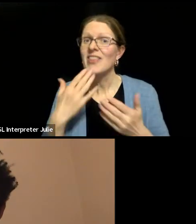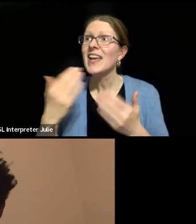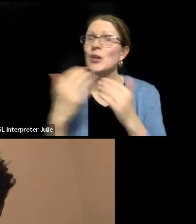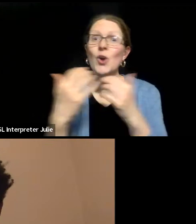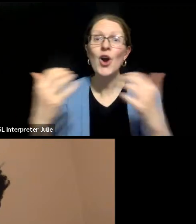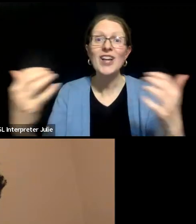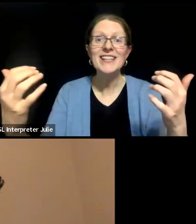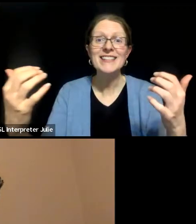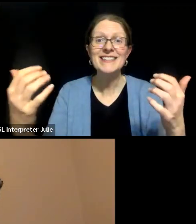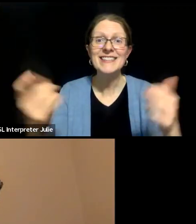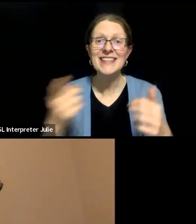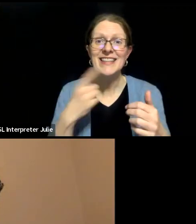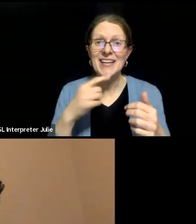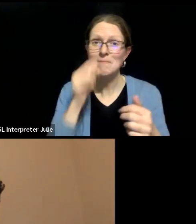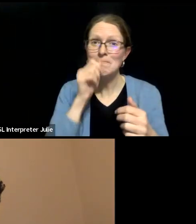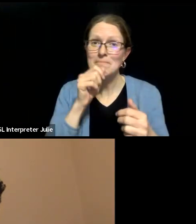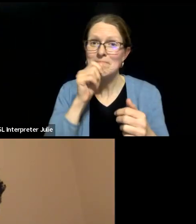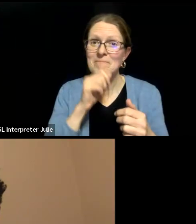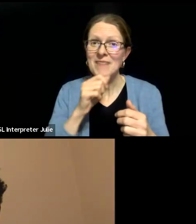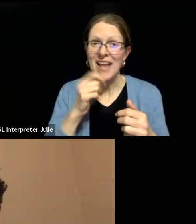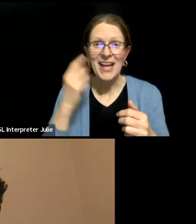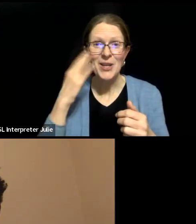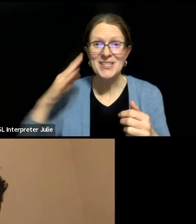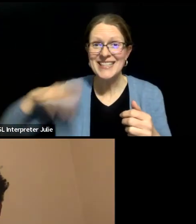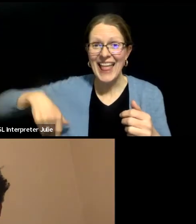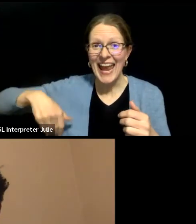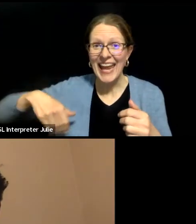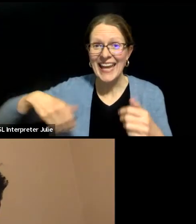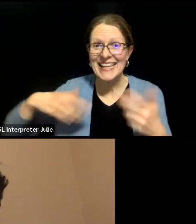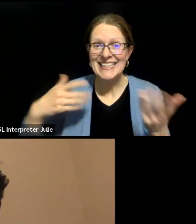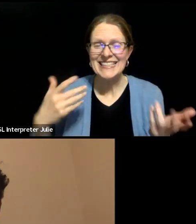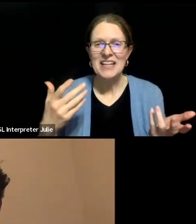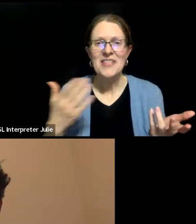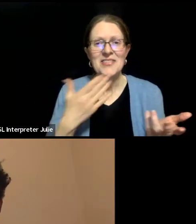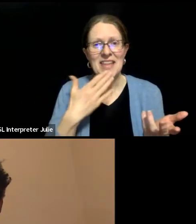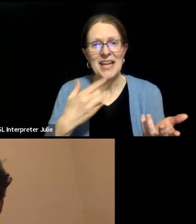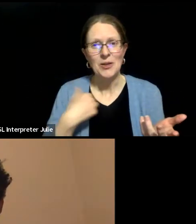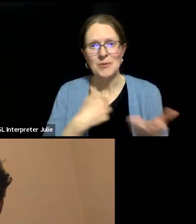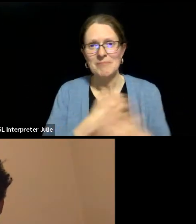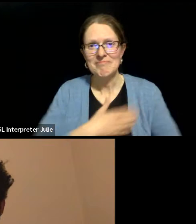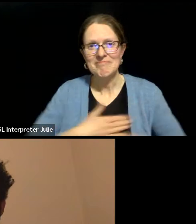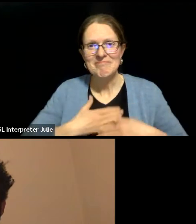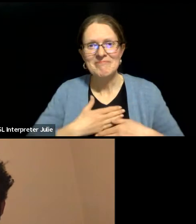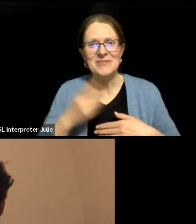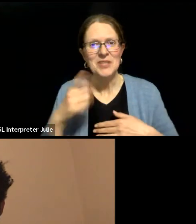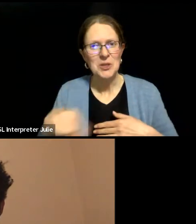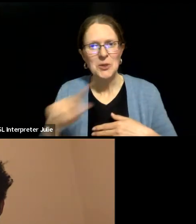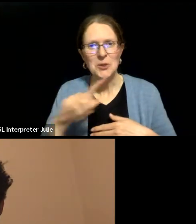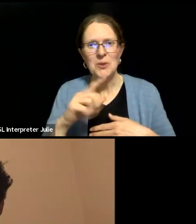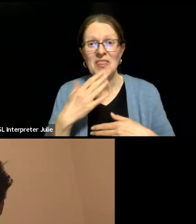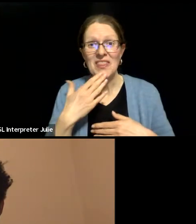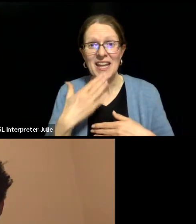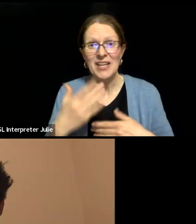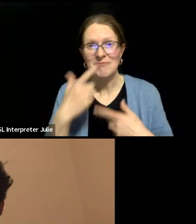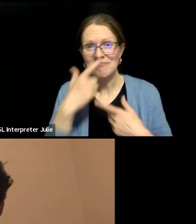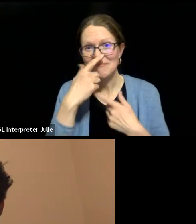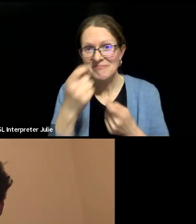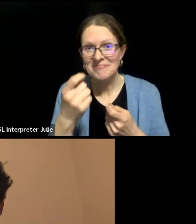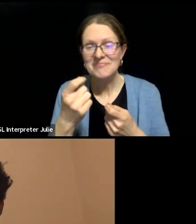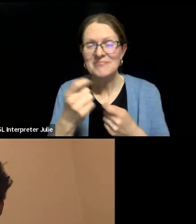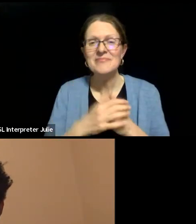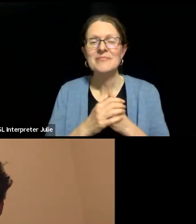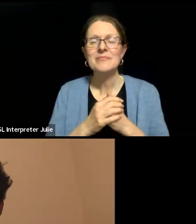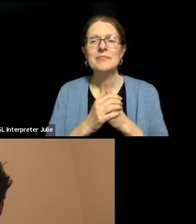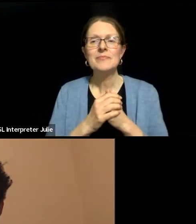for sticking with us late at night here. We appreciate you for being here and for being interested. There was